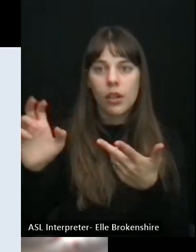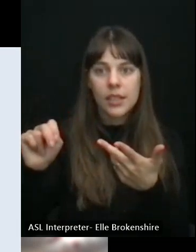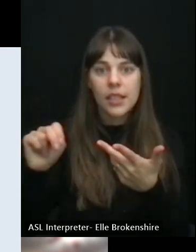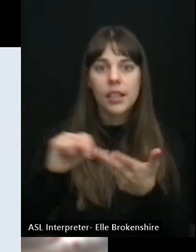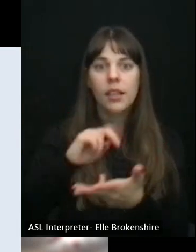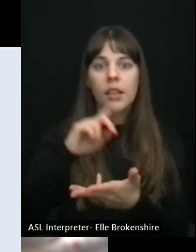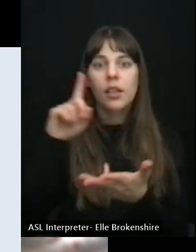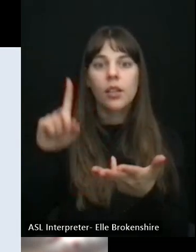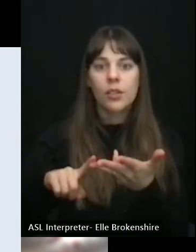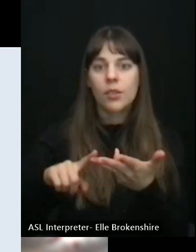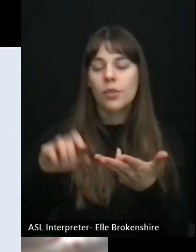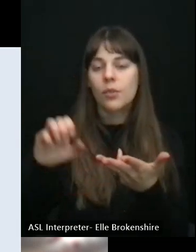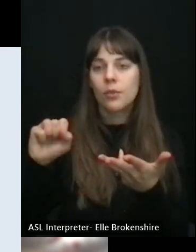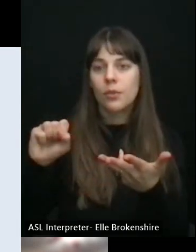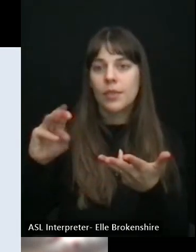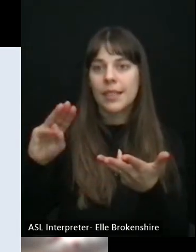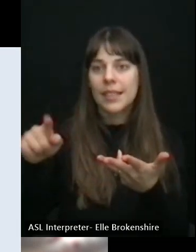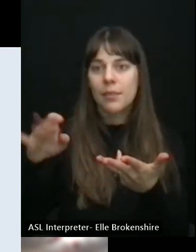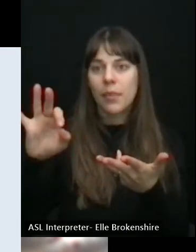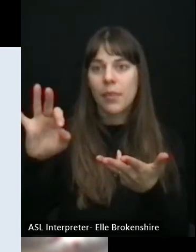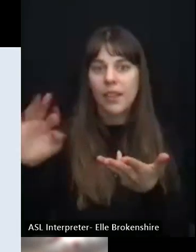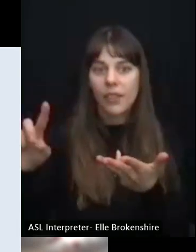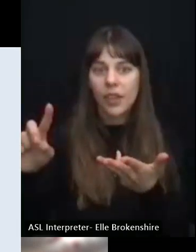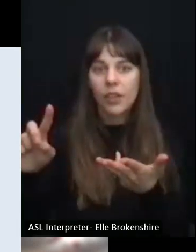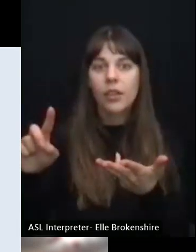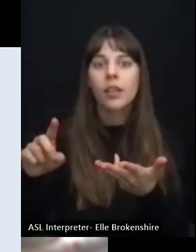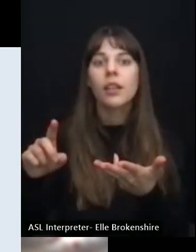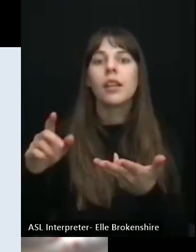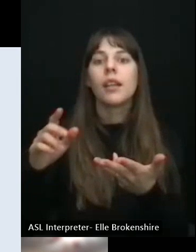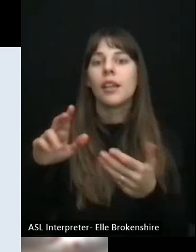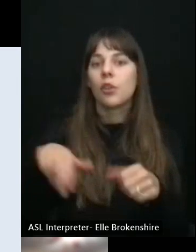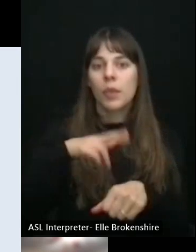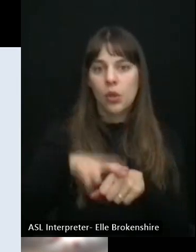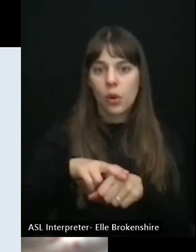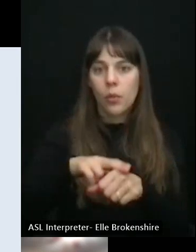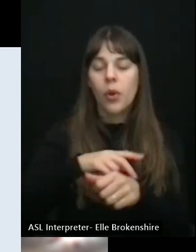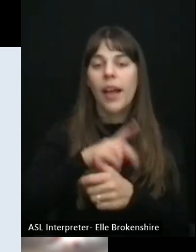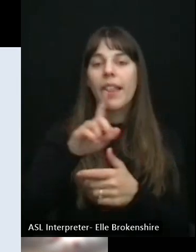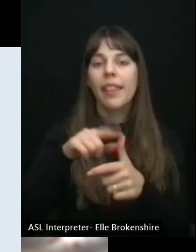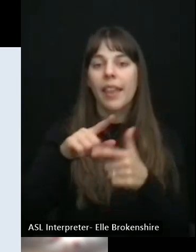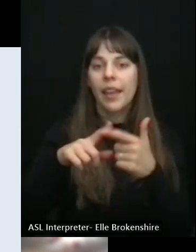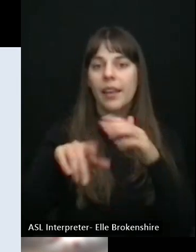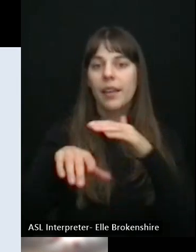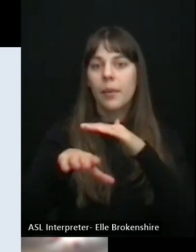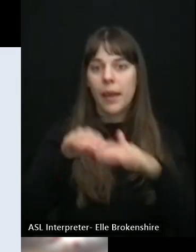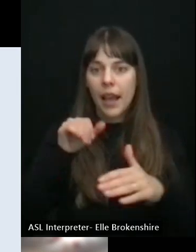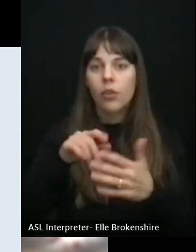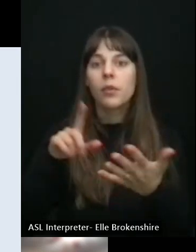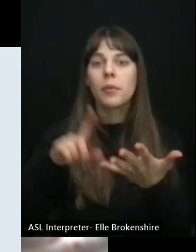Sawmill Run Boulevard, to Warrington, and then Haberman onto the South Busway.